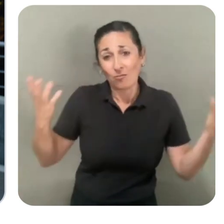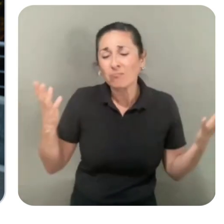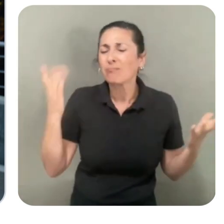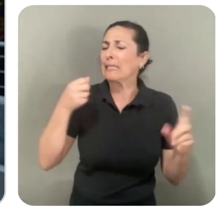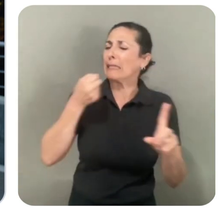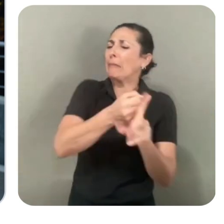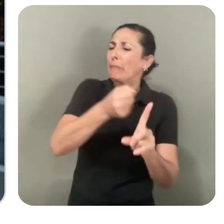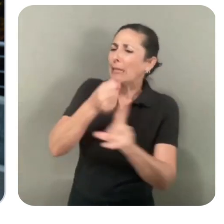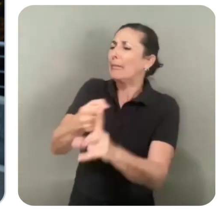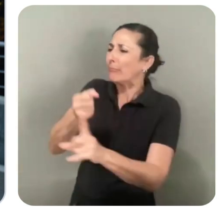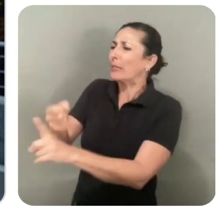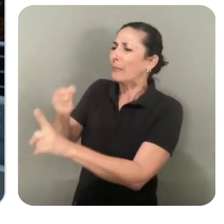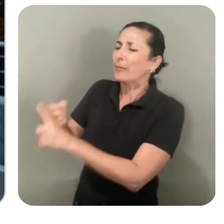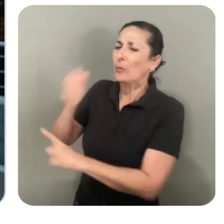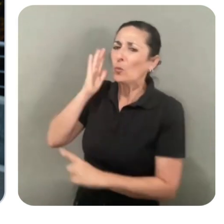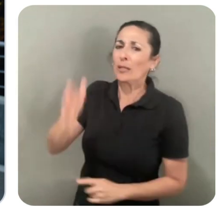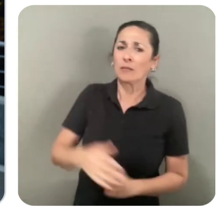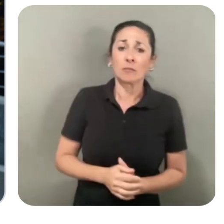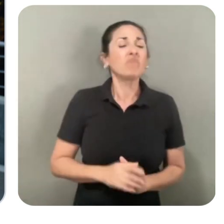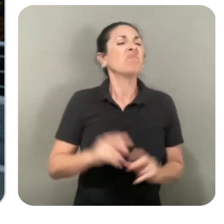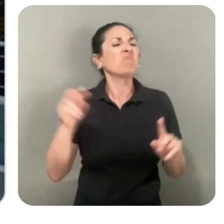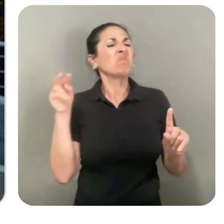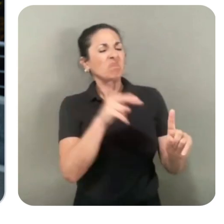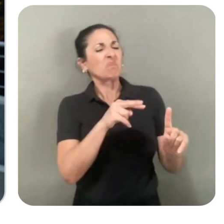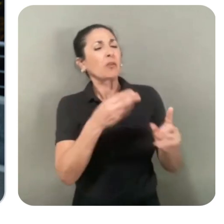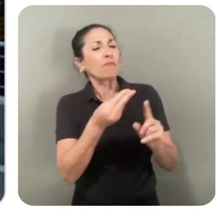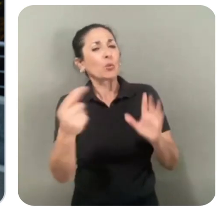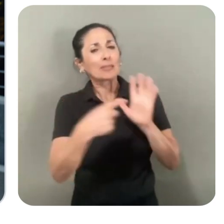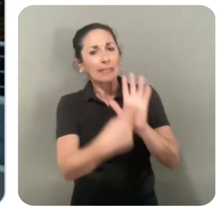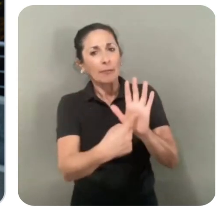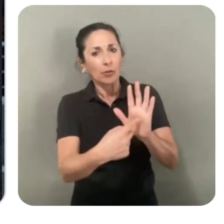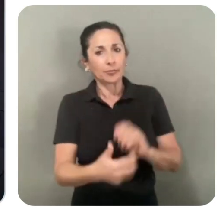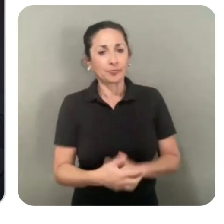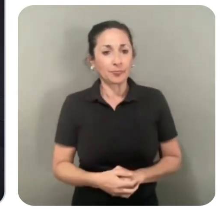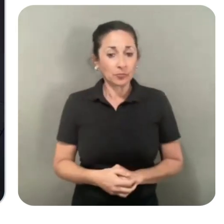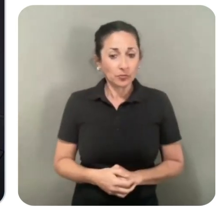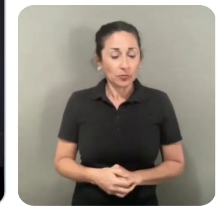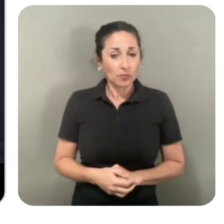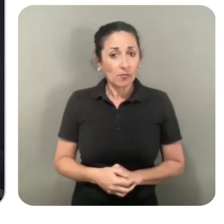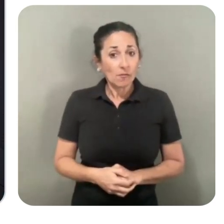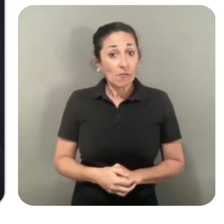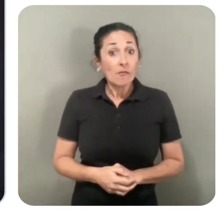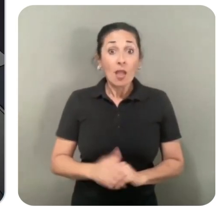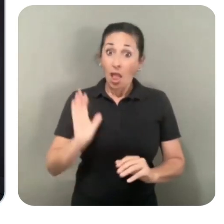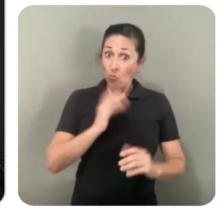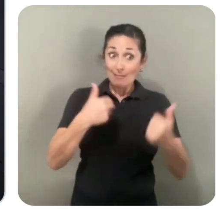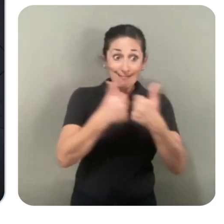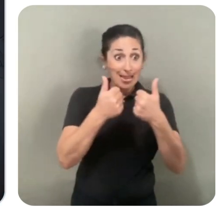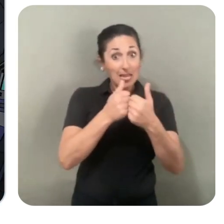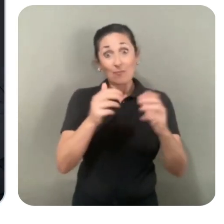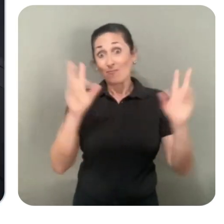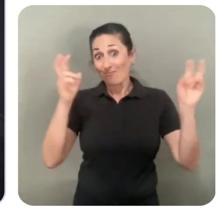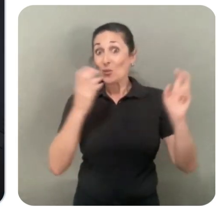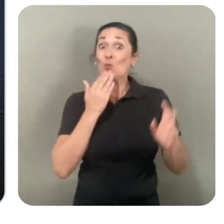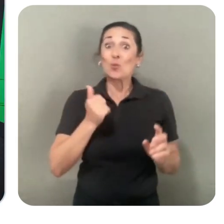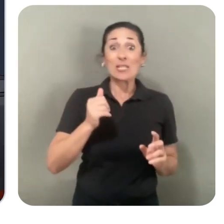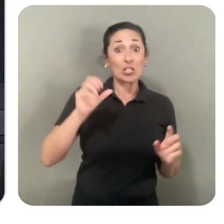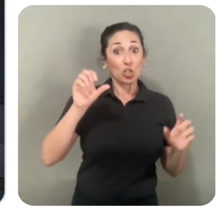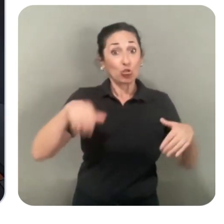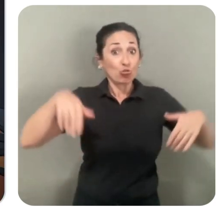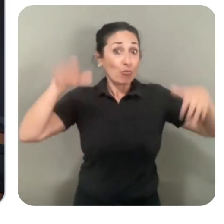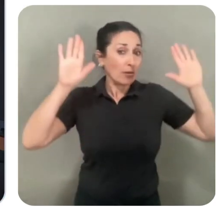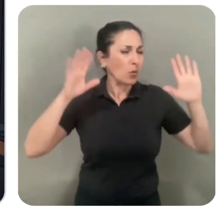so many things. Let's take a look at a few examples. With our game, Sweet Surrender, we went with a